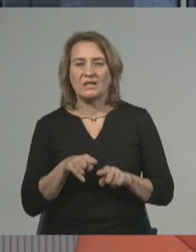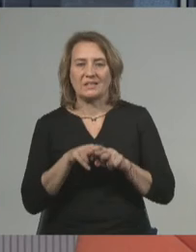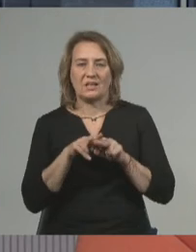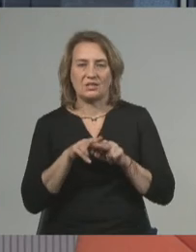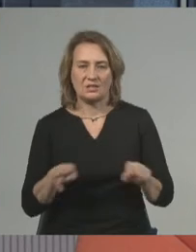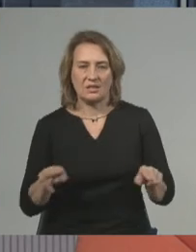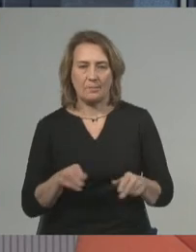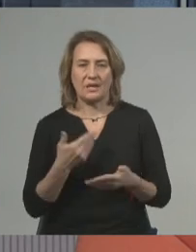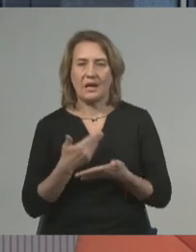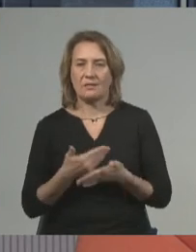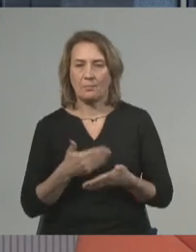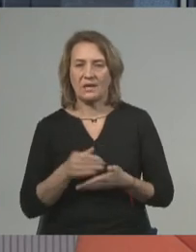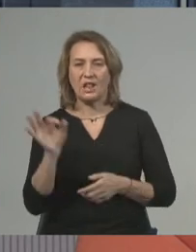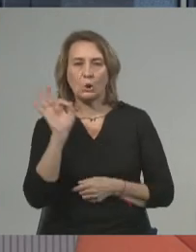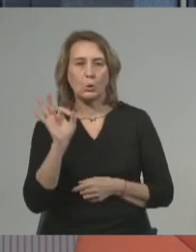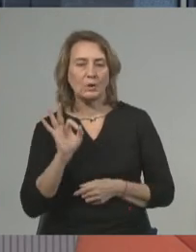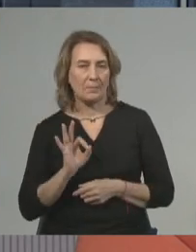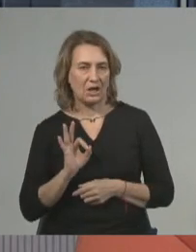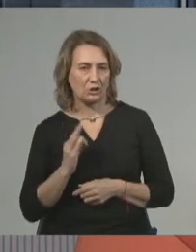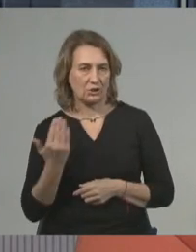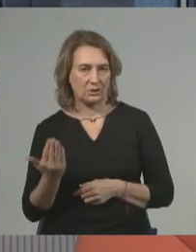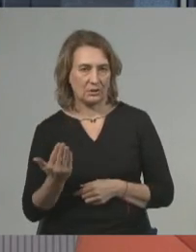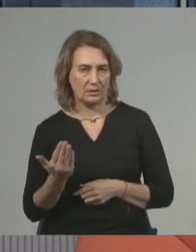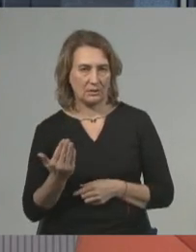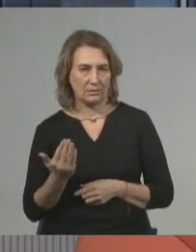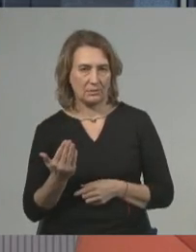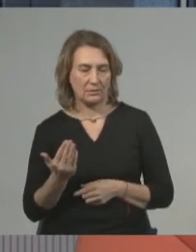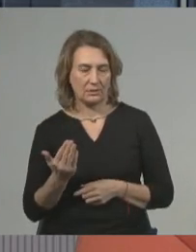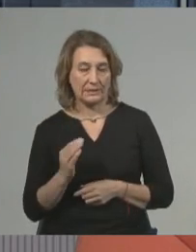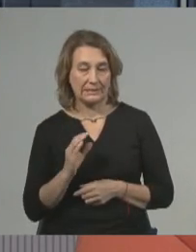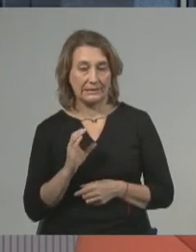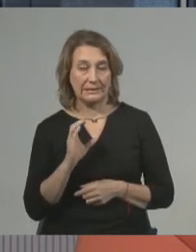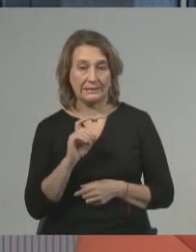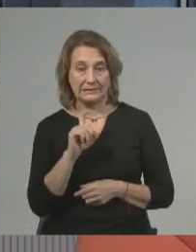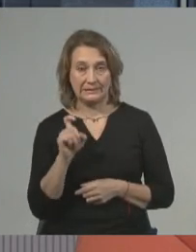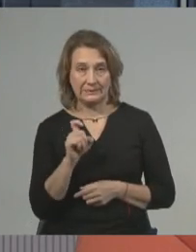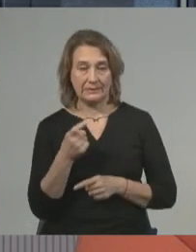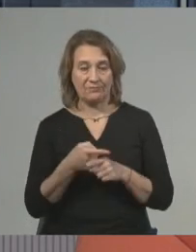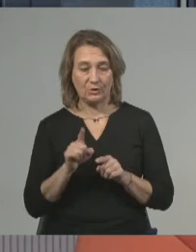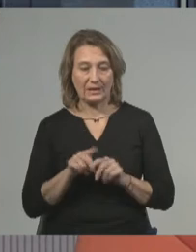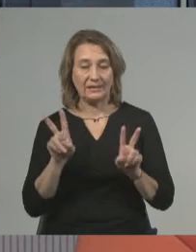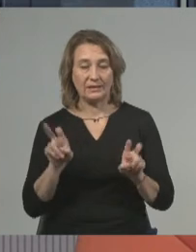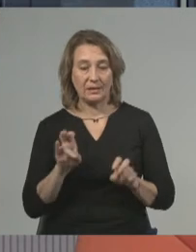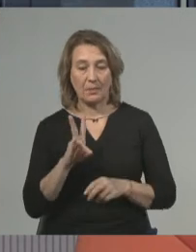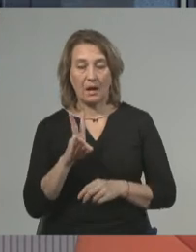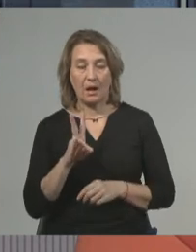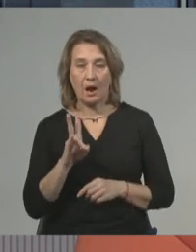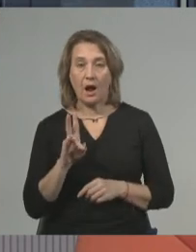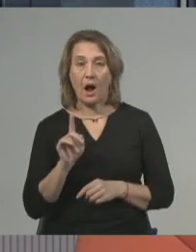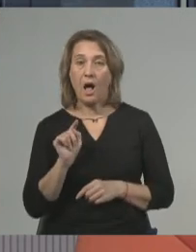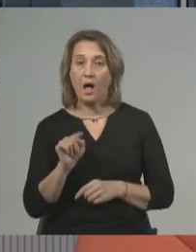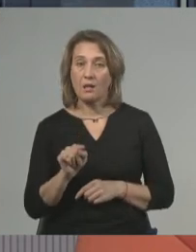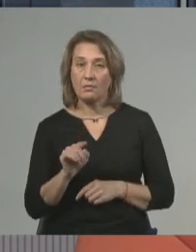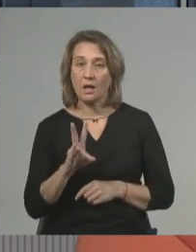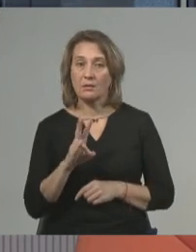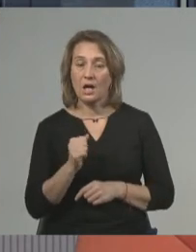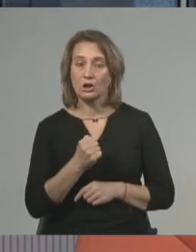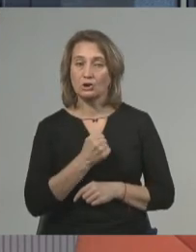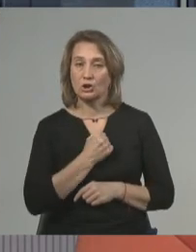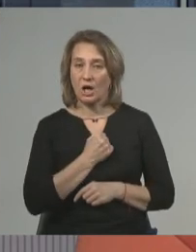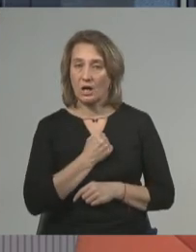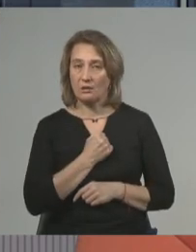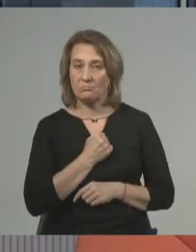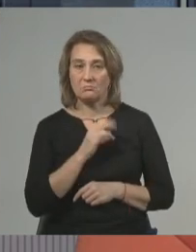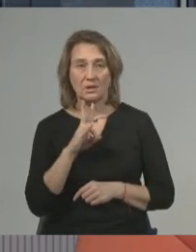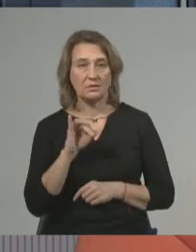germany or another european country and sadly it's not and i think there has to be